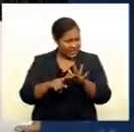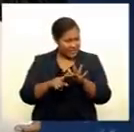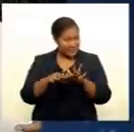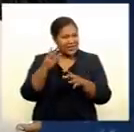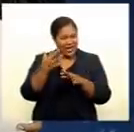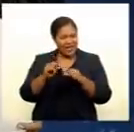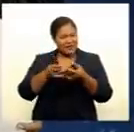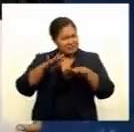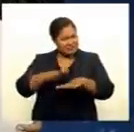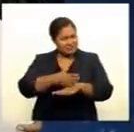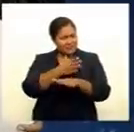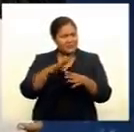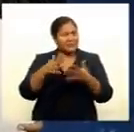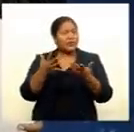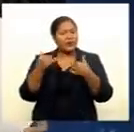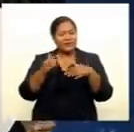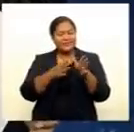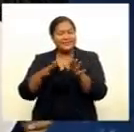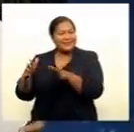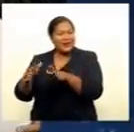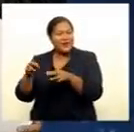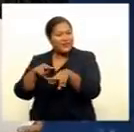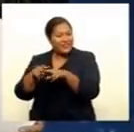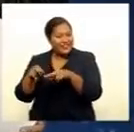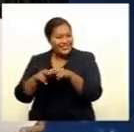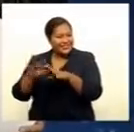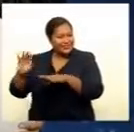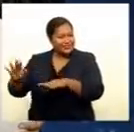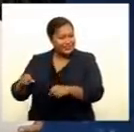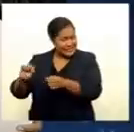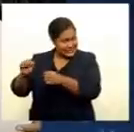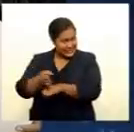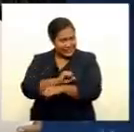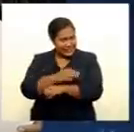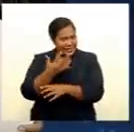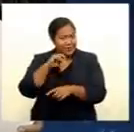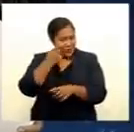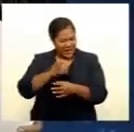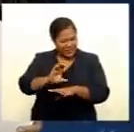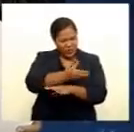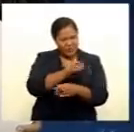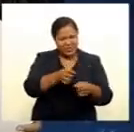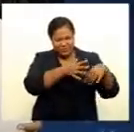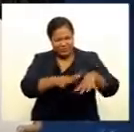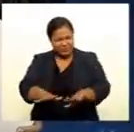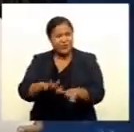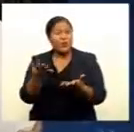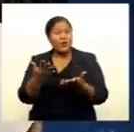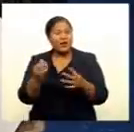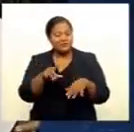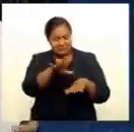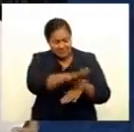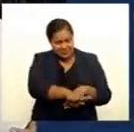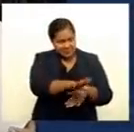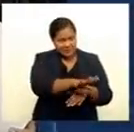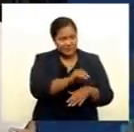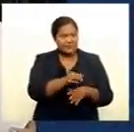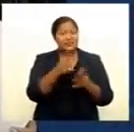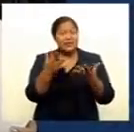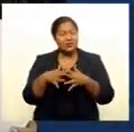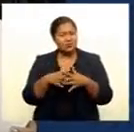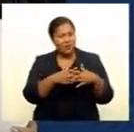moderate southerly swells towards Fiji waters, which can cause coastal inundation over the southern coastal parts of the group. Now to the